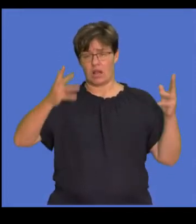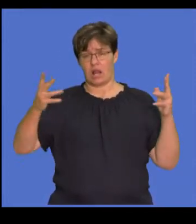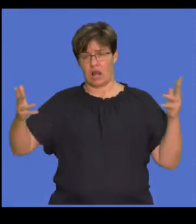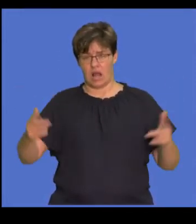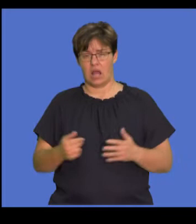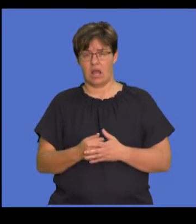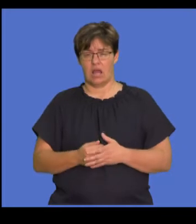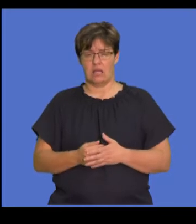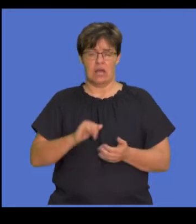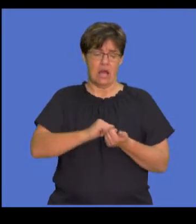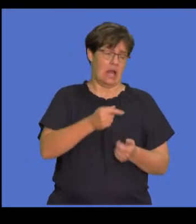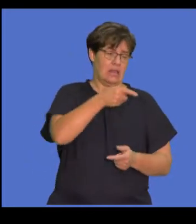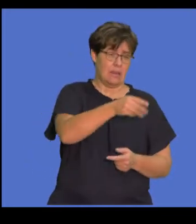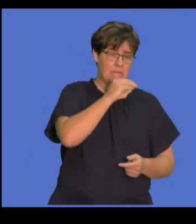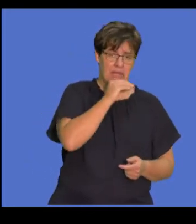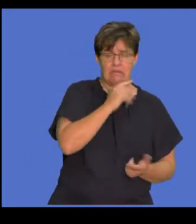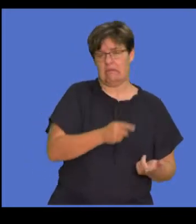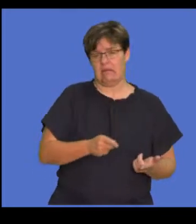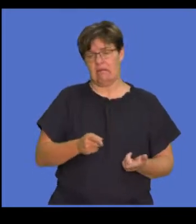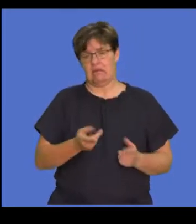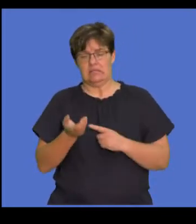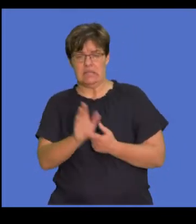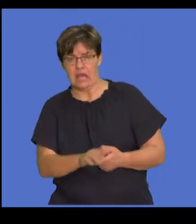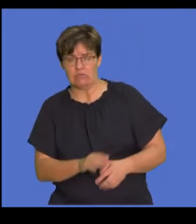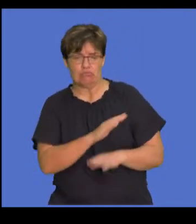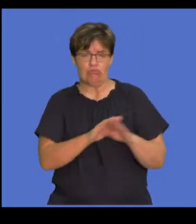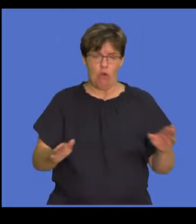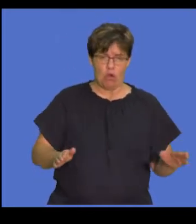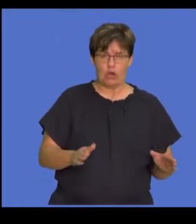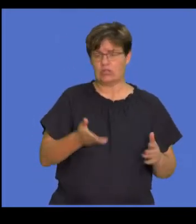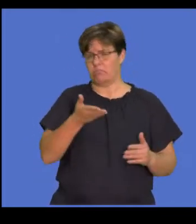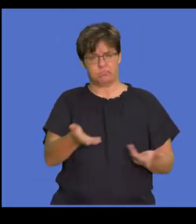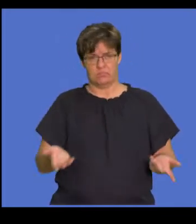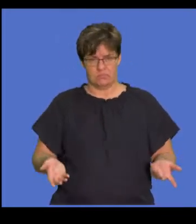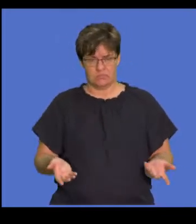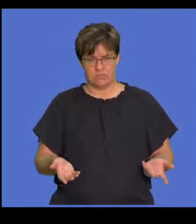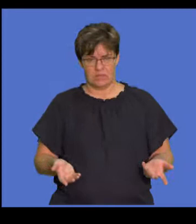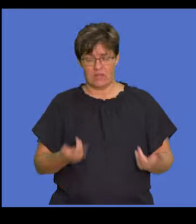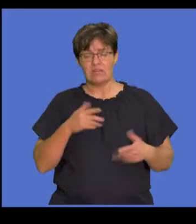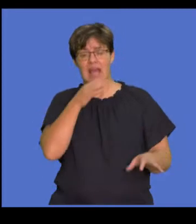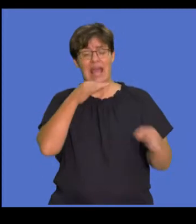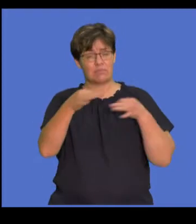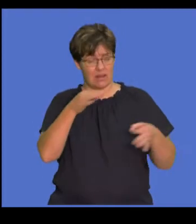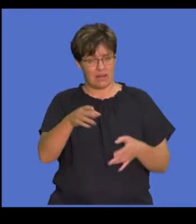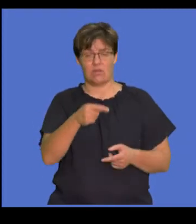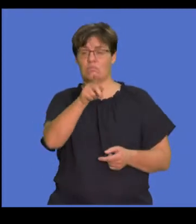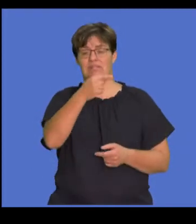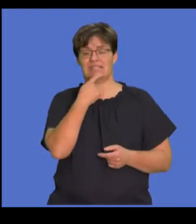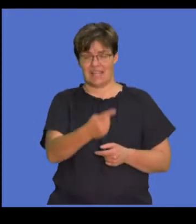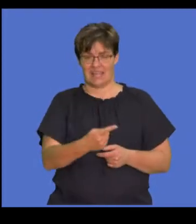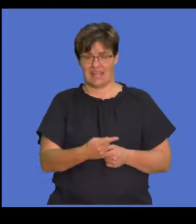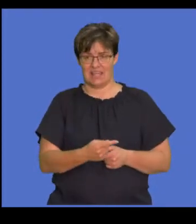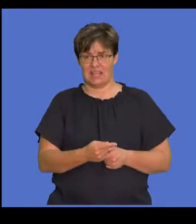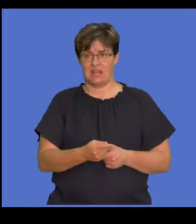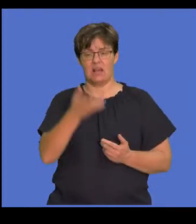talking about a sine theta is a sine that doesn't exist. When I say define it, I'm